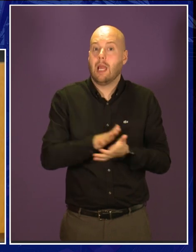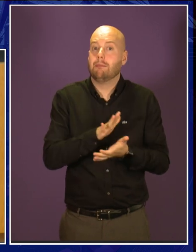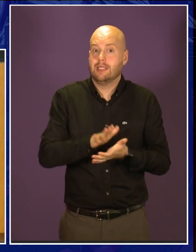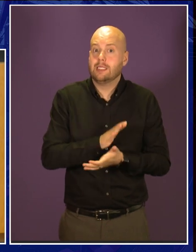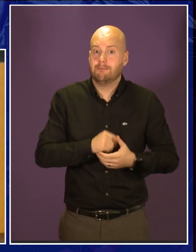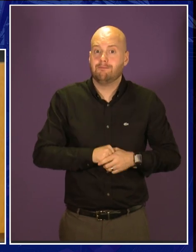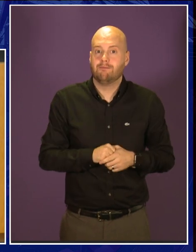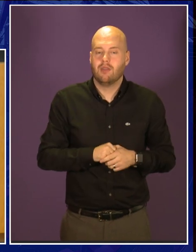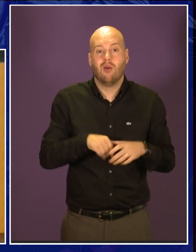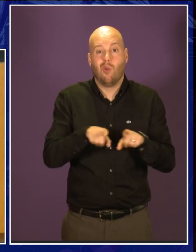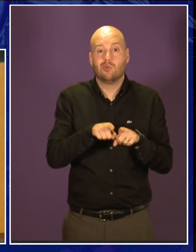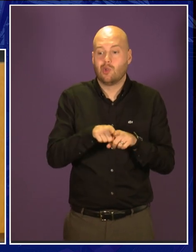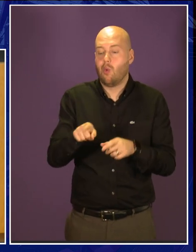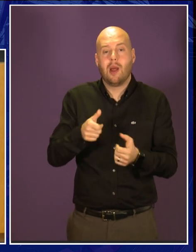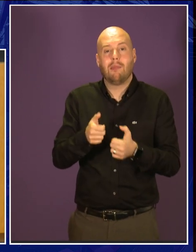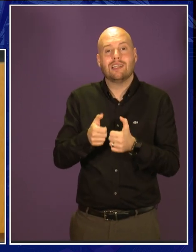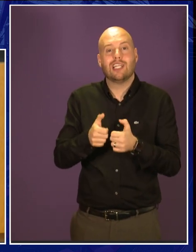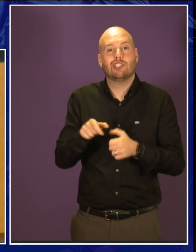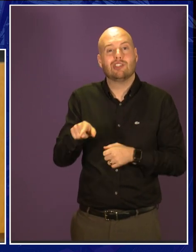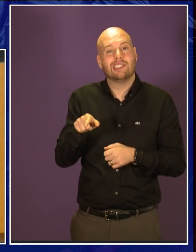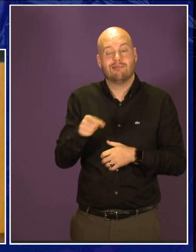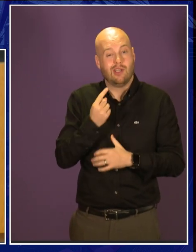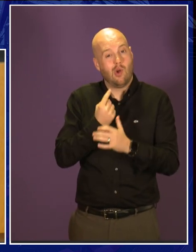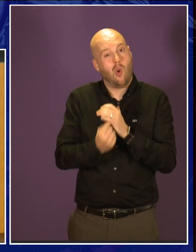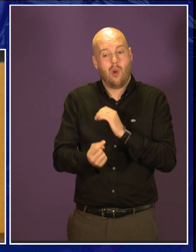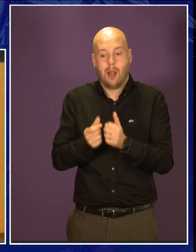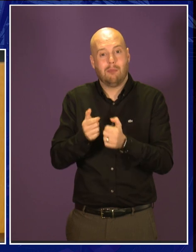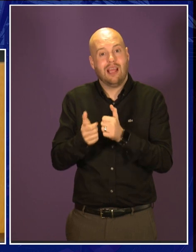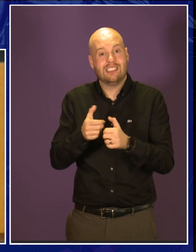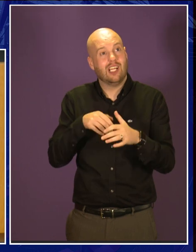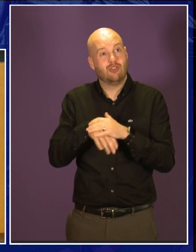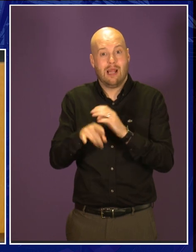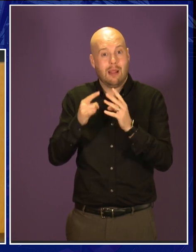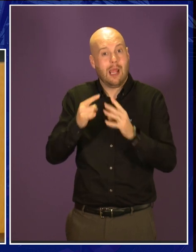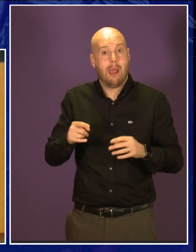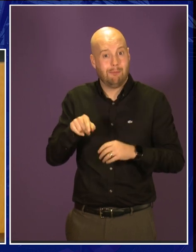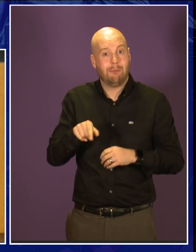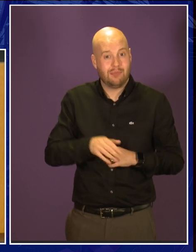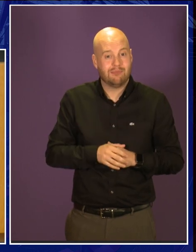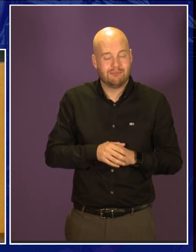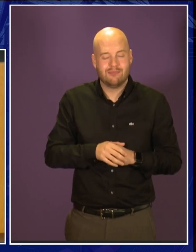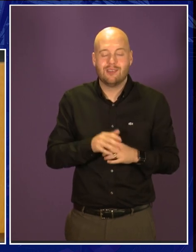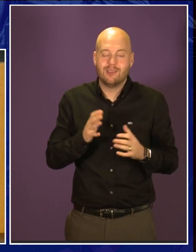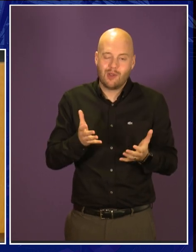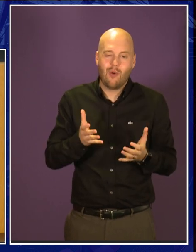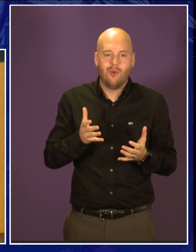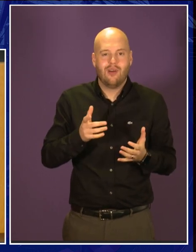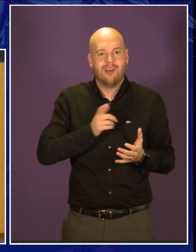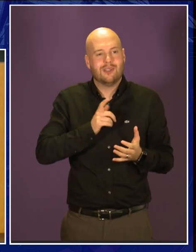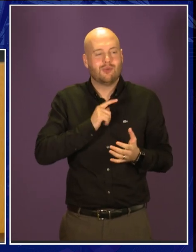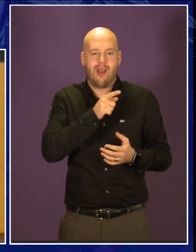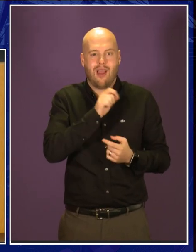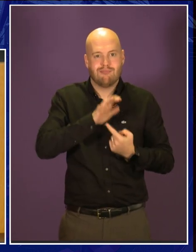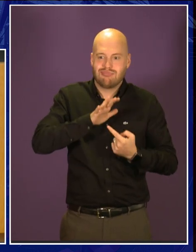PlayStation in the camp, so I can make a friend through this PlayStation. So this PlayStation of Ahmed, it was the state of mind of